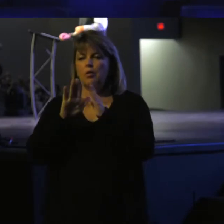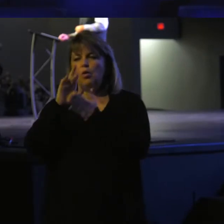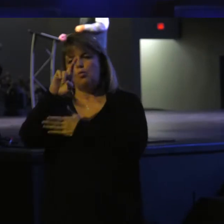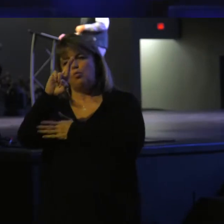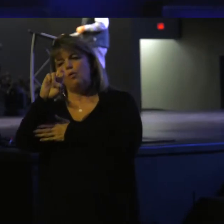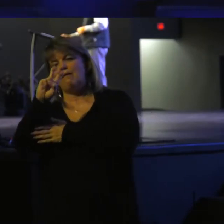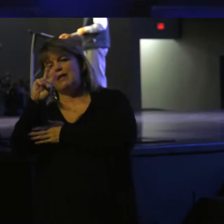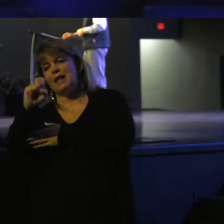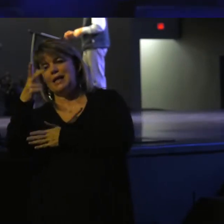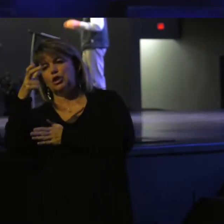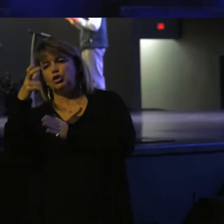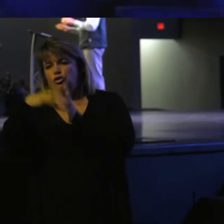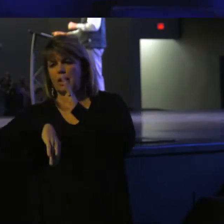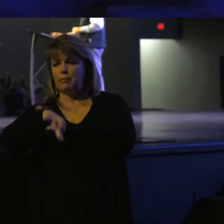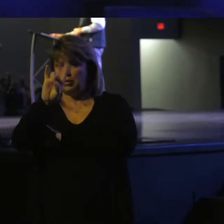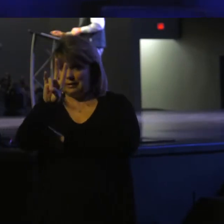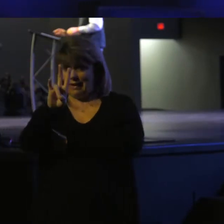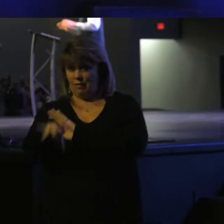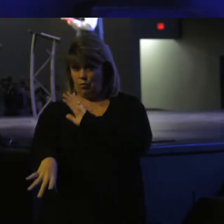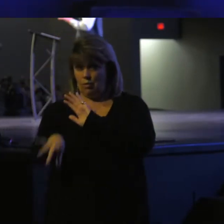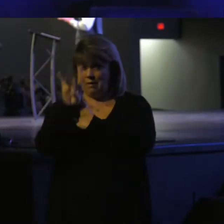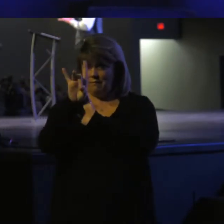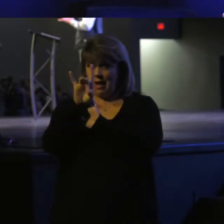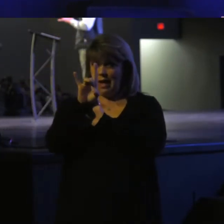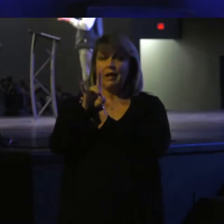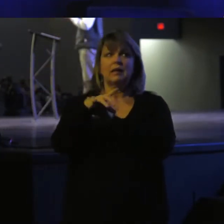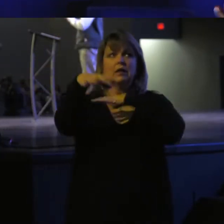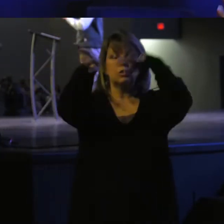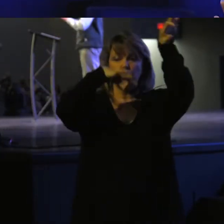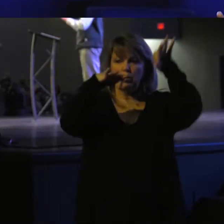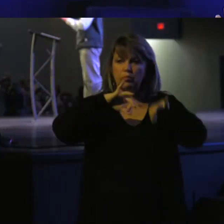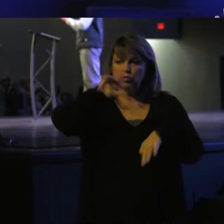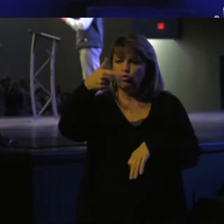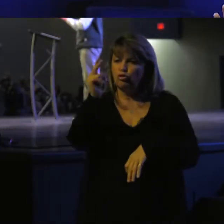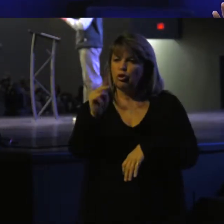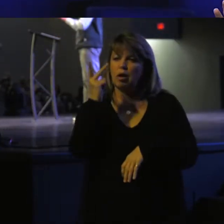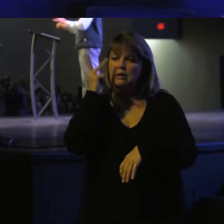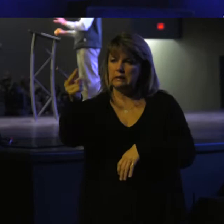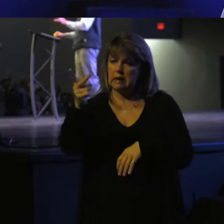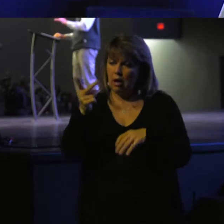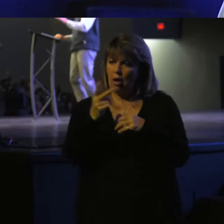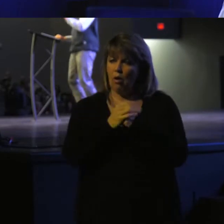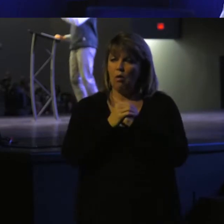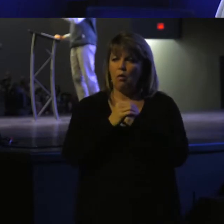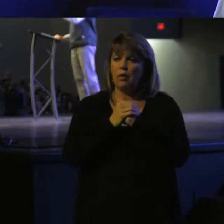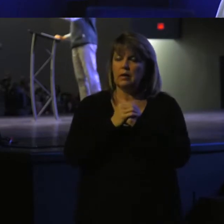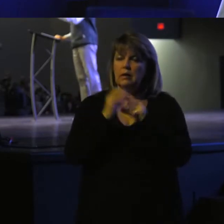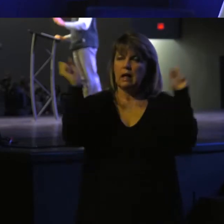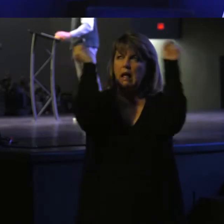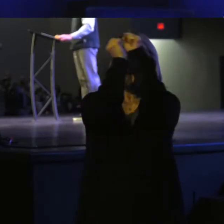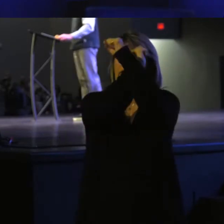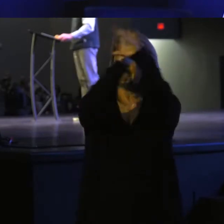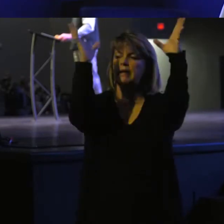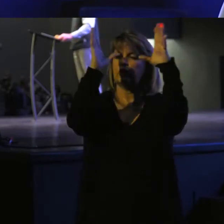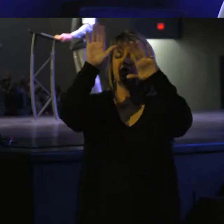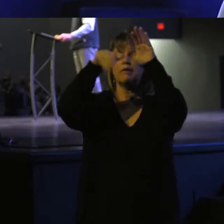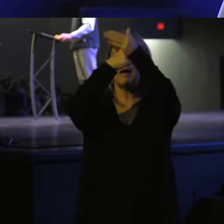chapter 7, we find a description of what John saw in a vision of